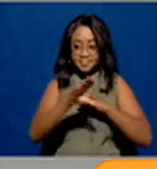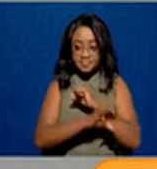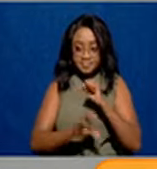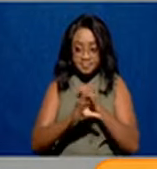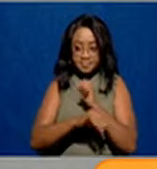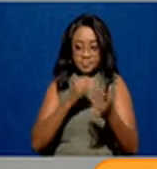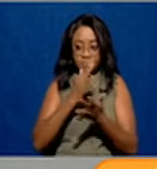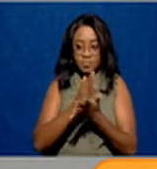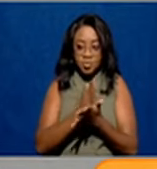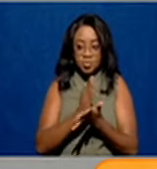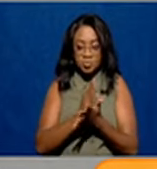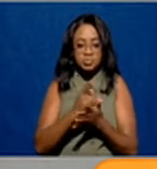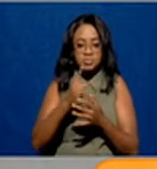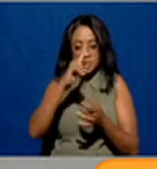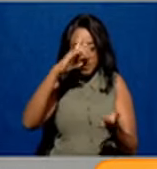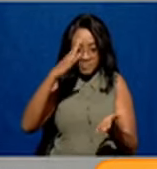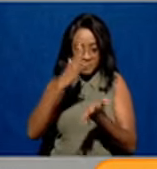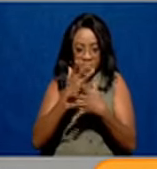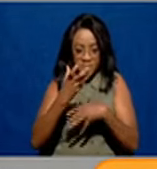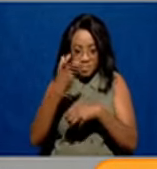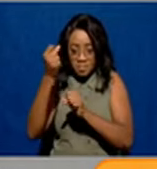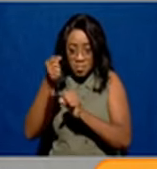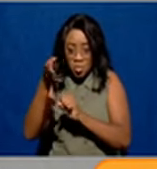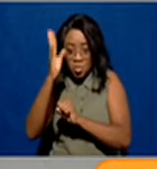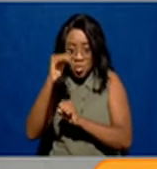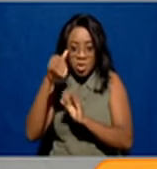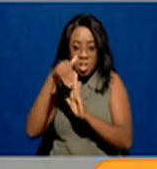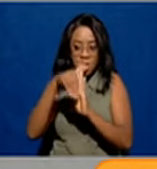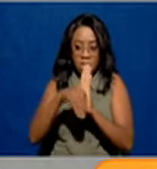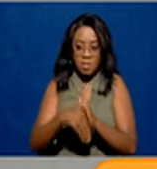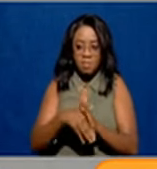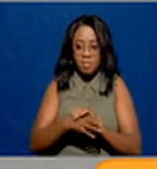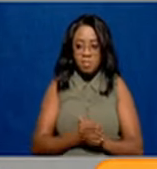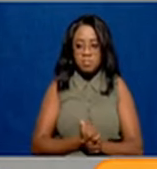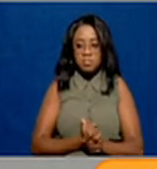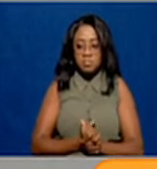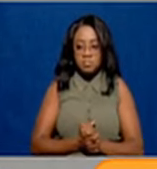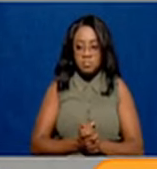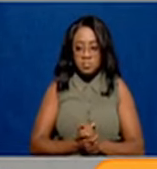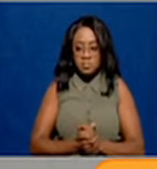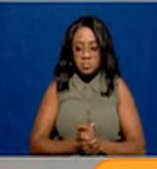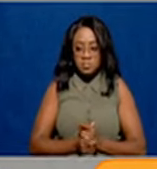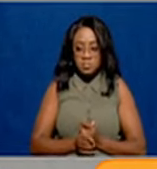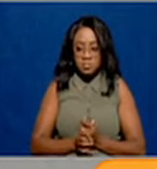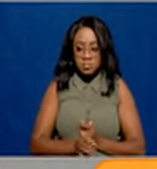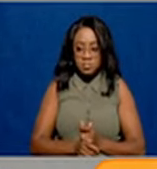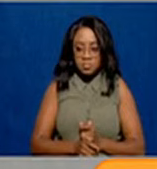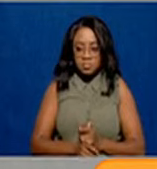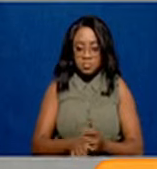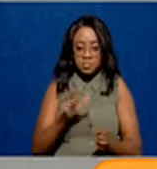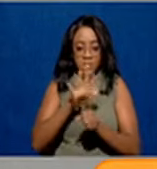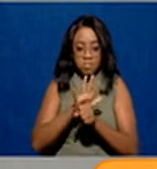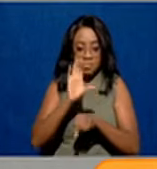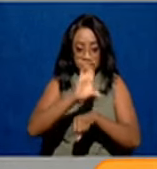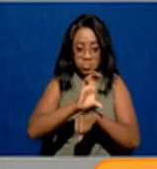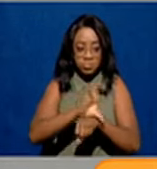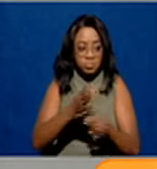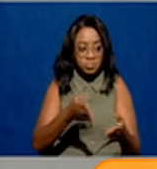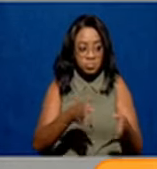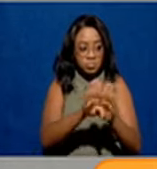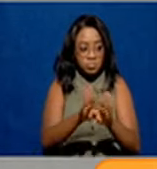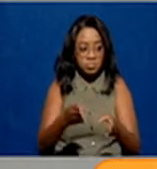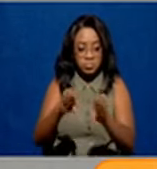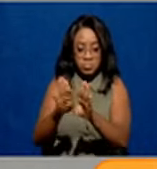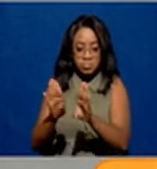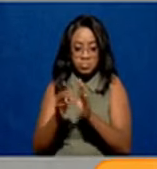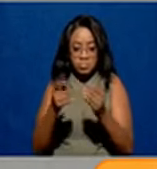down, and we have very few people coming into churches. Most of the churches are closing. They are being turned